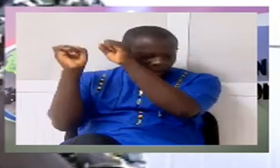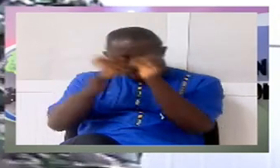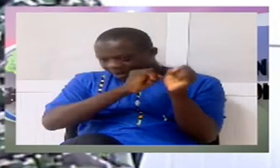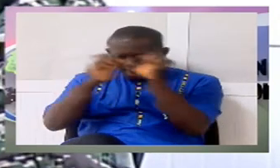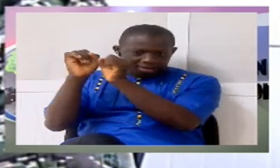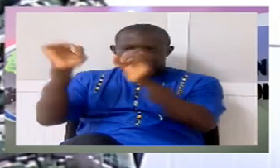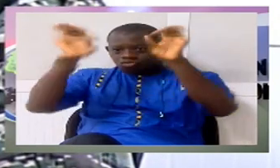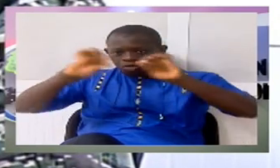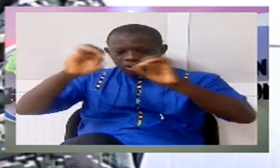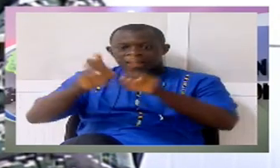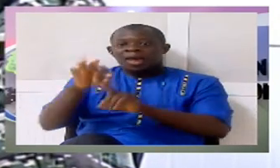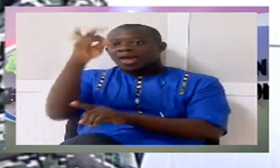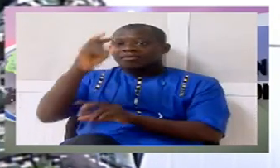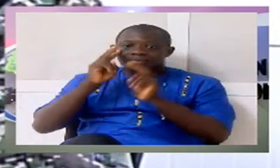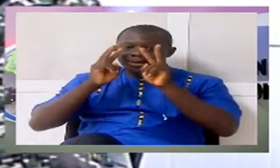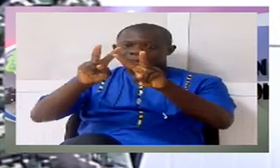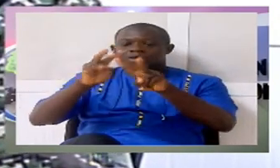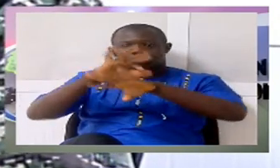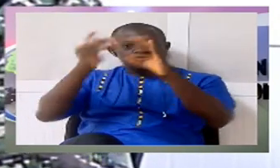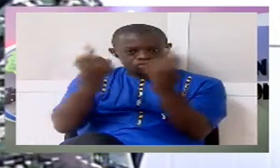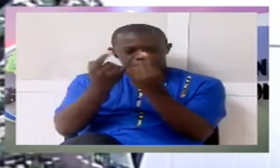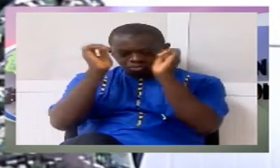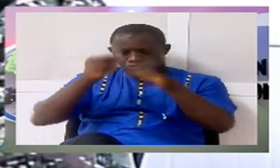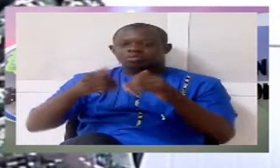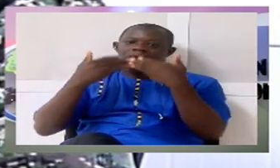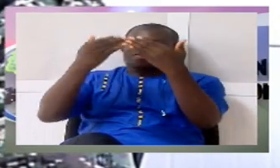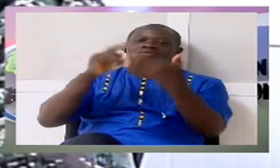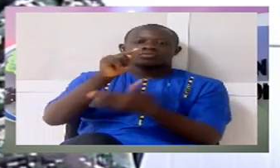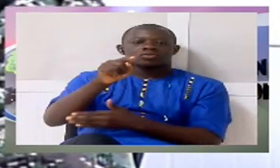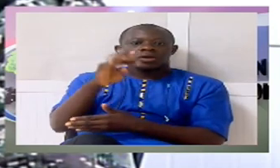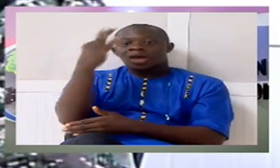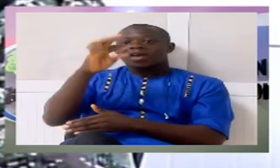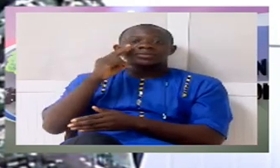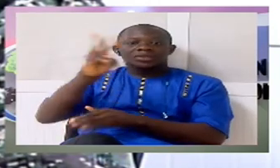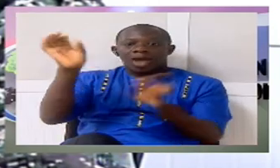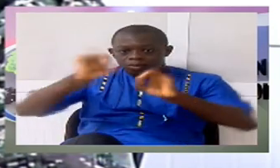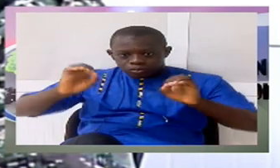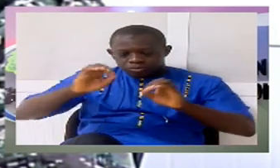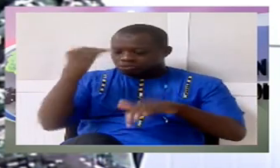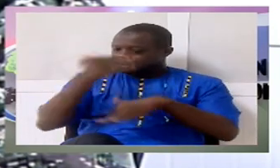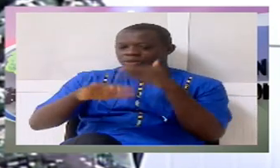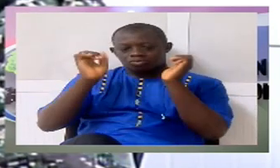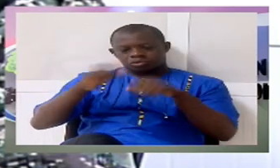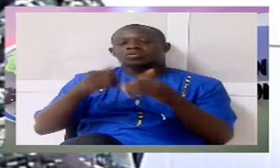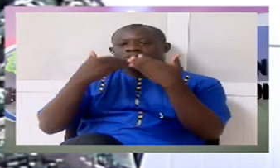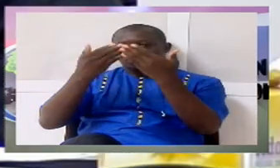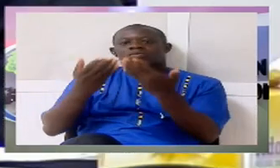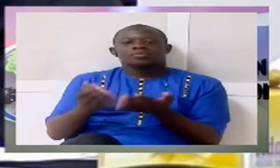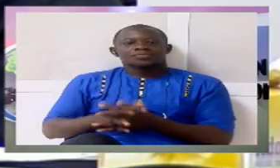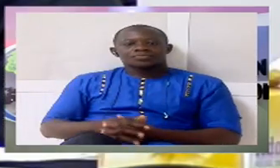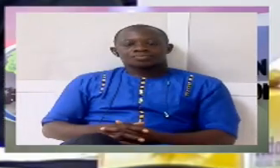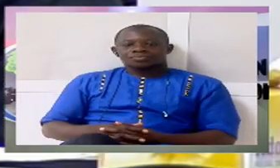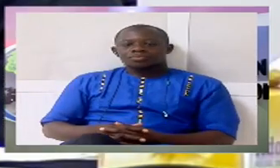convoy. Because I've not heard anything. Whatever I saw, I will tell you. But what I've not seen, I will also tell you. You have not